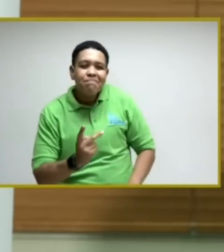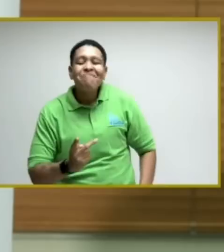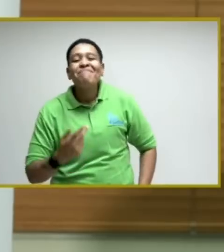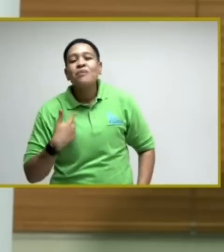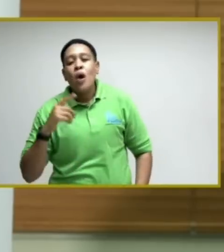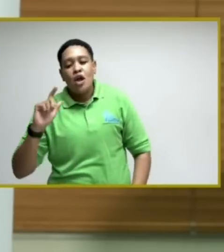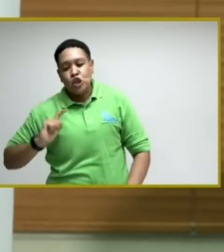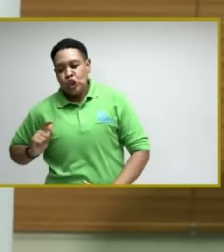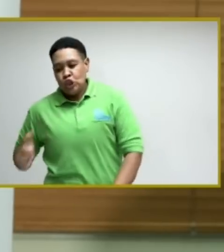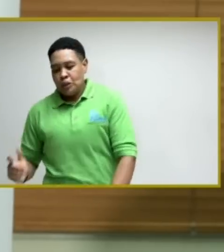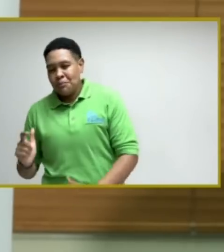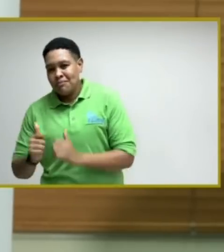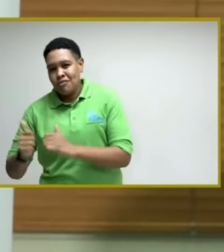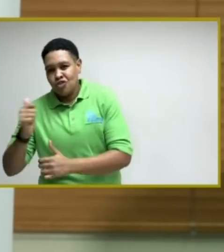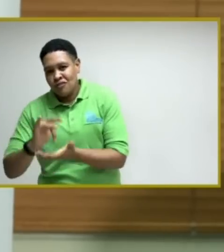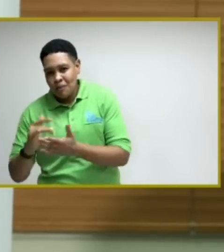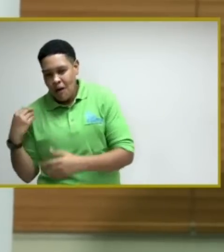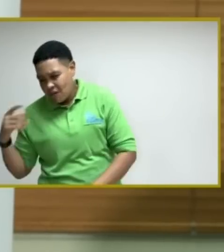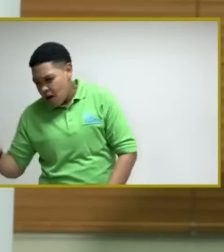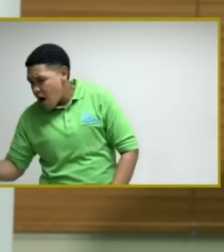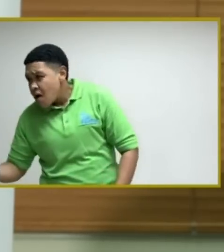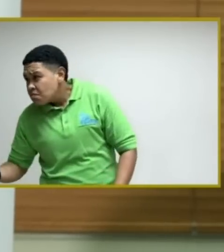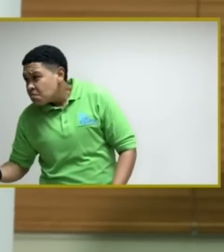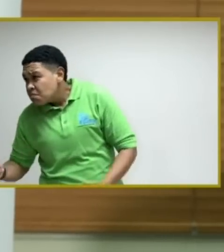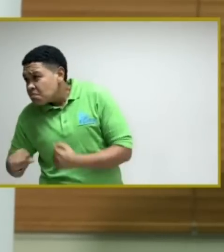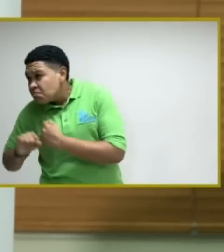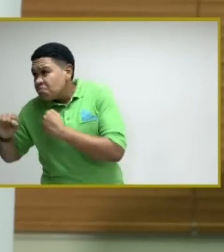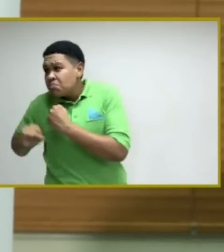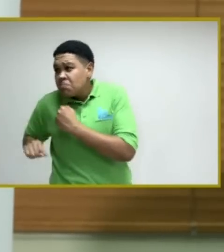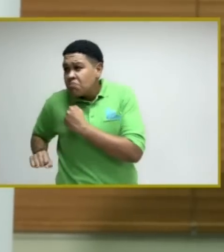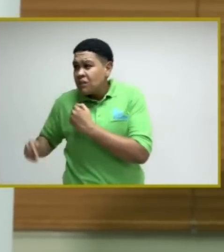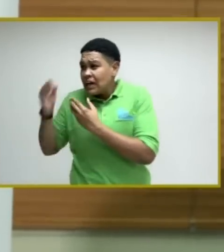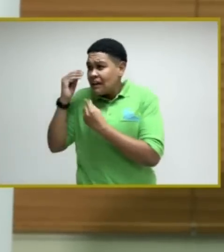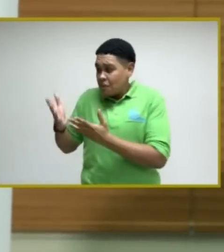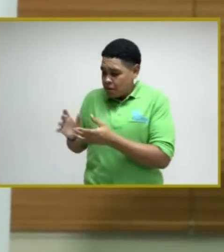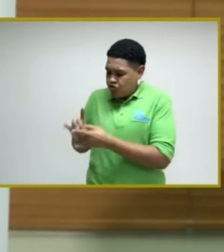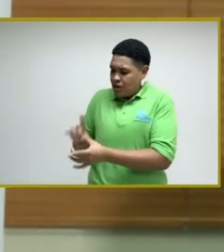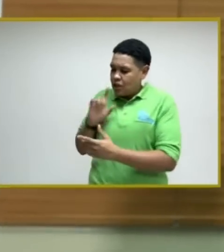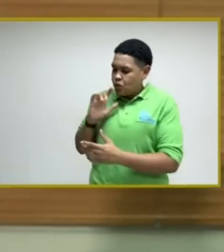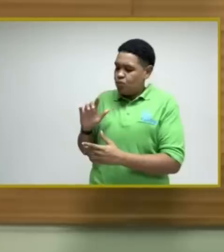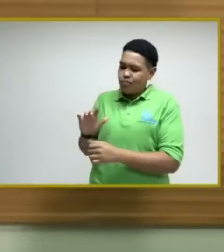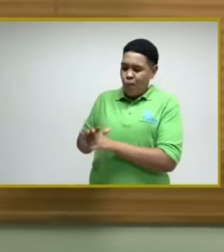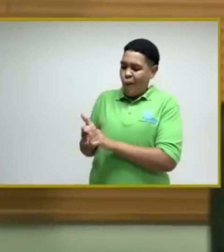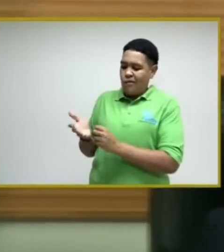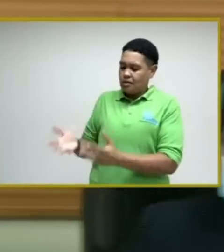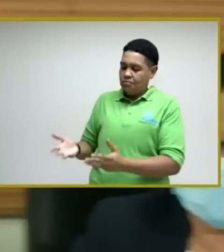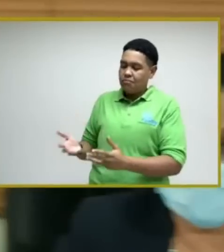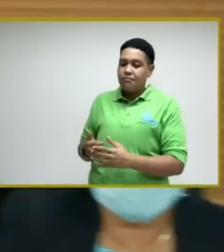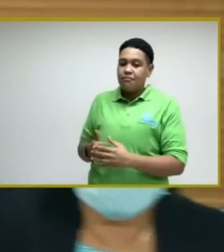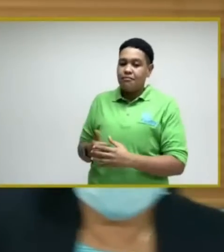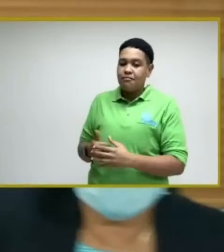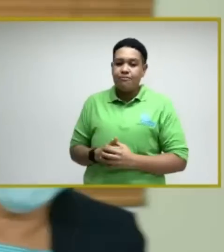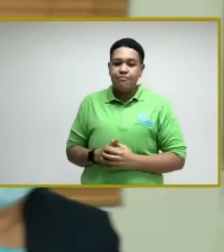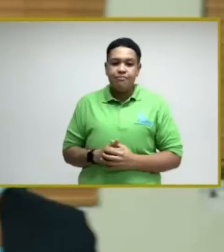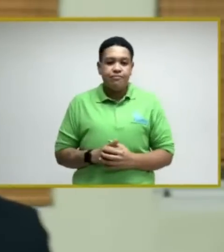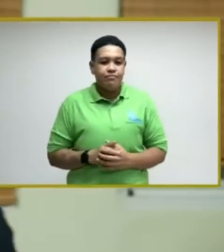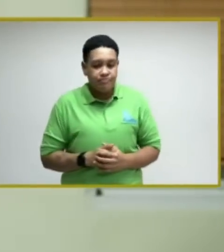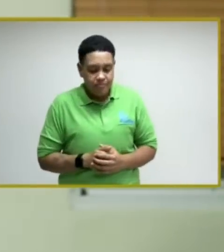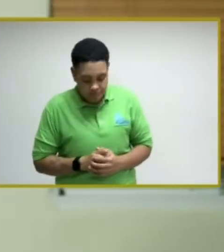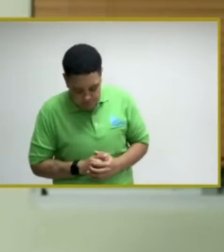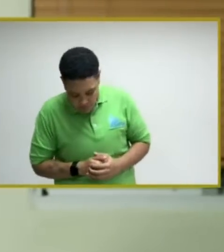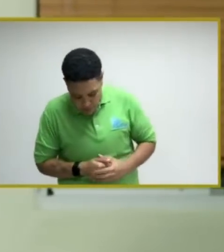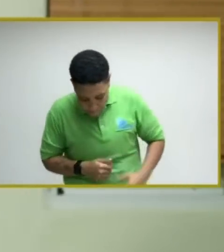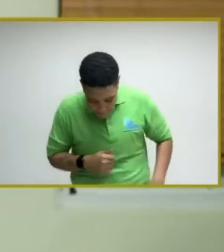some of the things I've said and some other details around the data for COVID. CMO. Thank you,